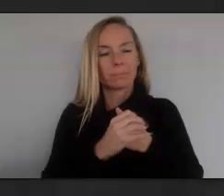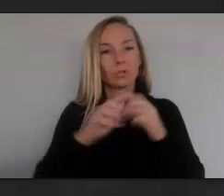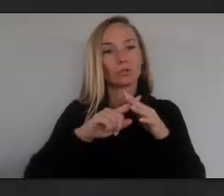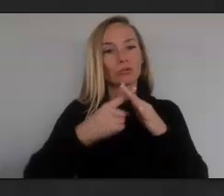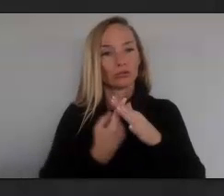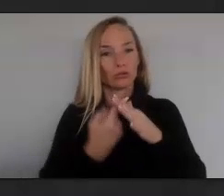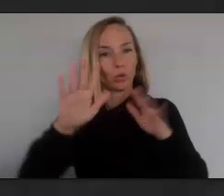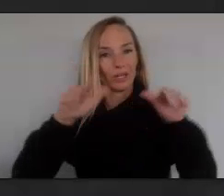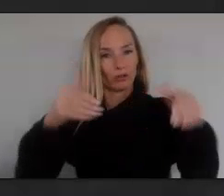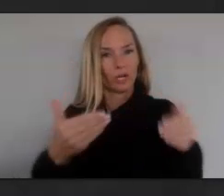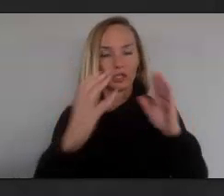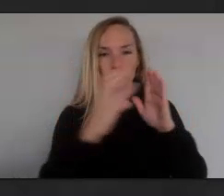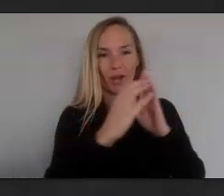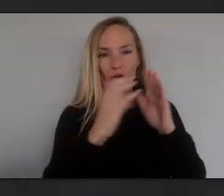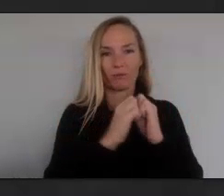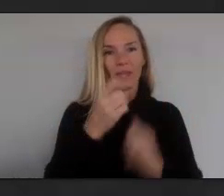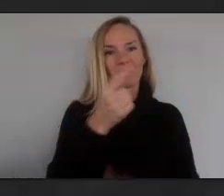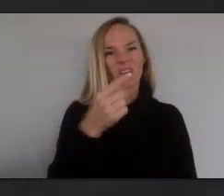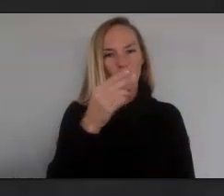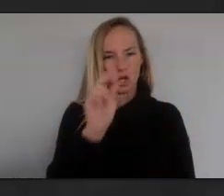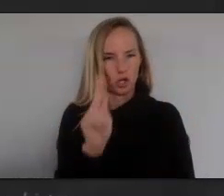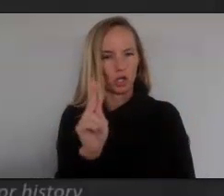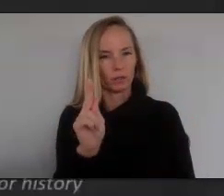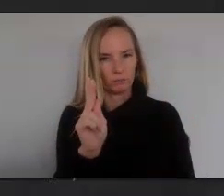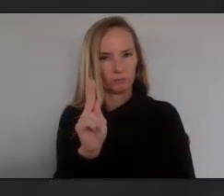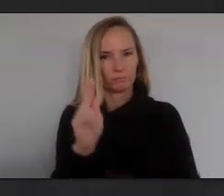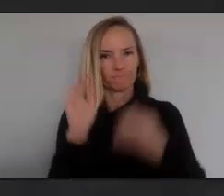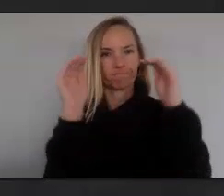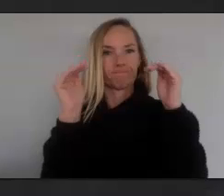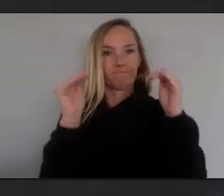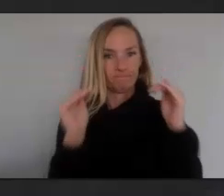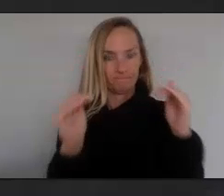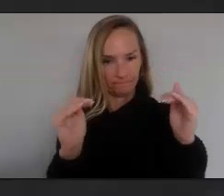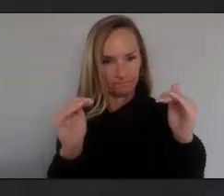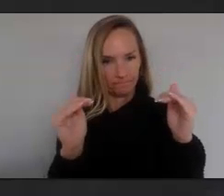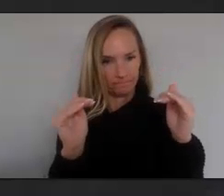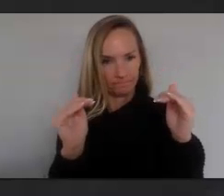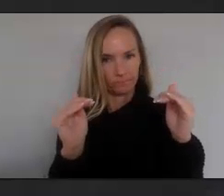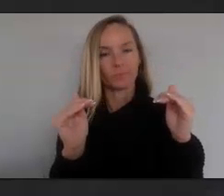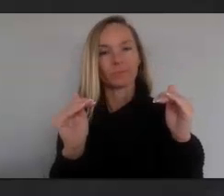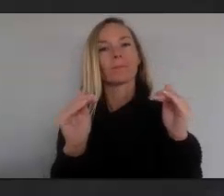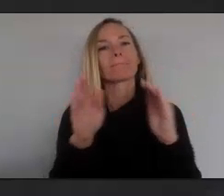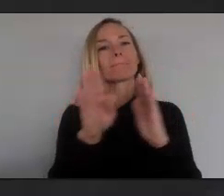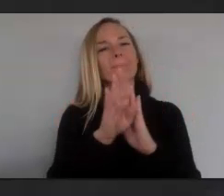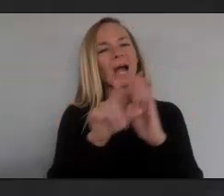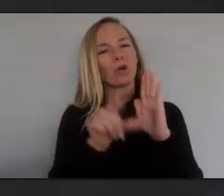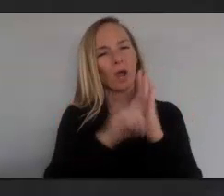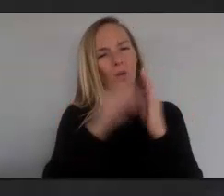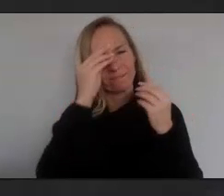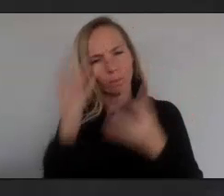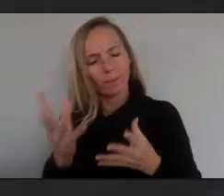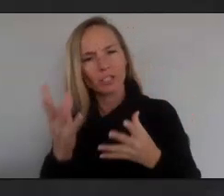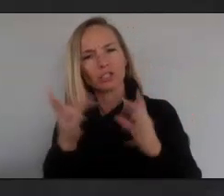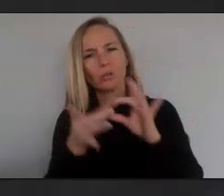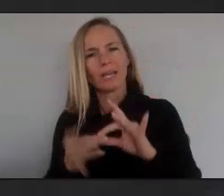introduction paragraph with the first sentence called the hook. Then you follow with sentences that tell background information on your